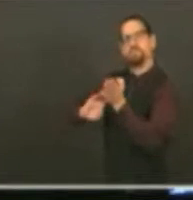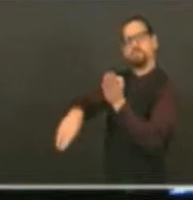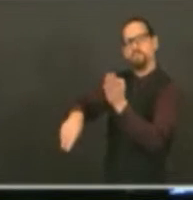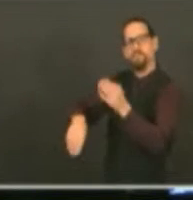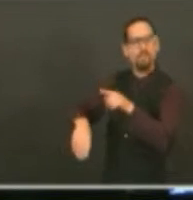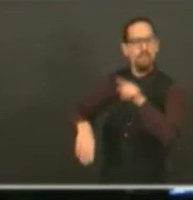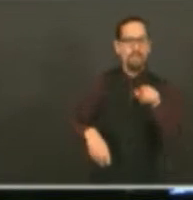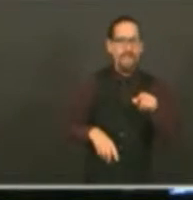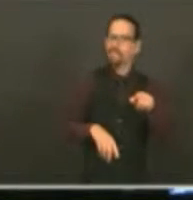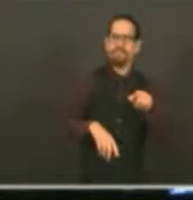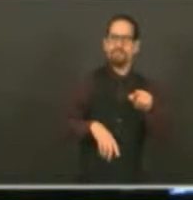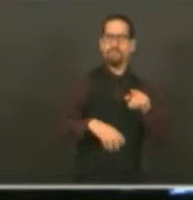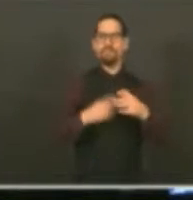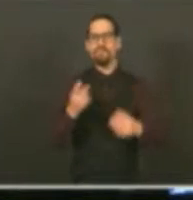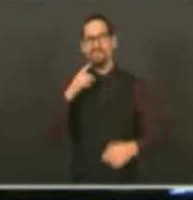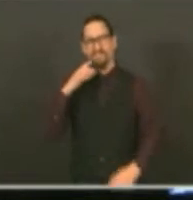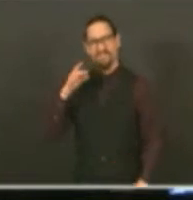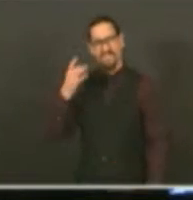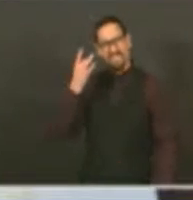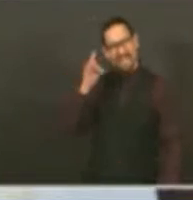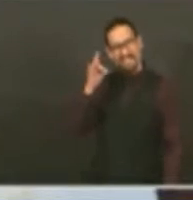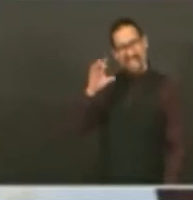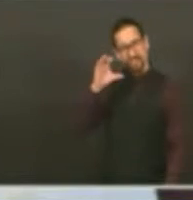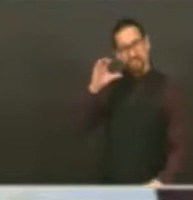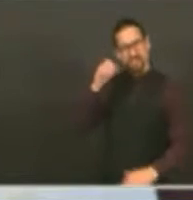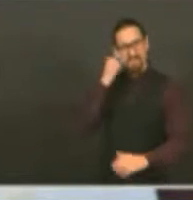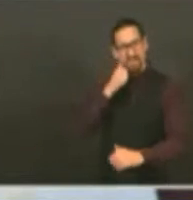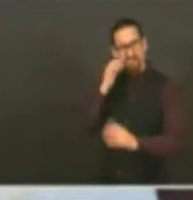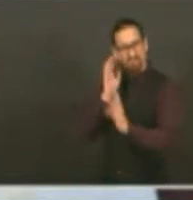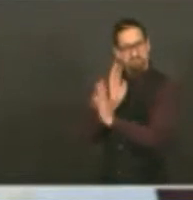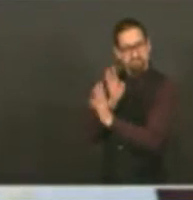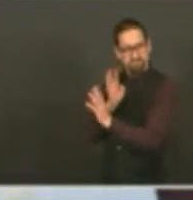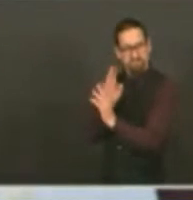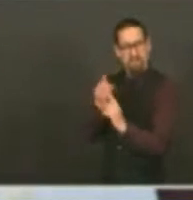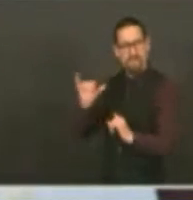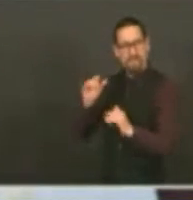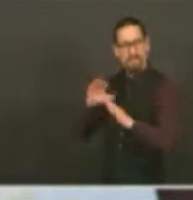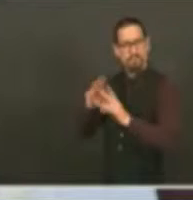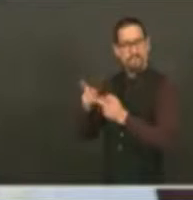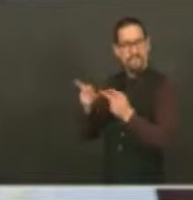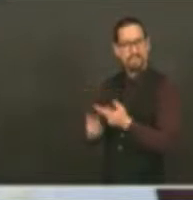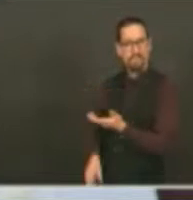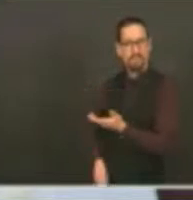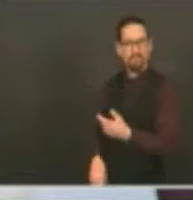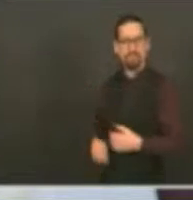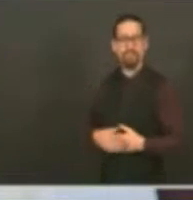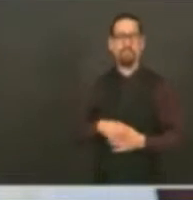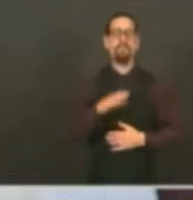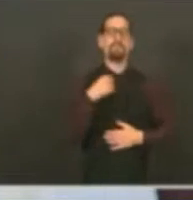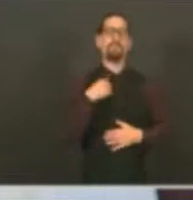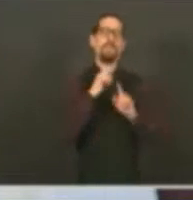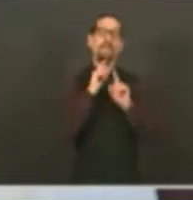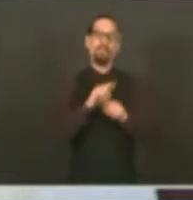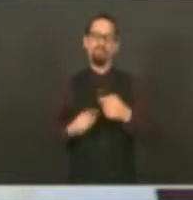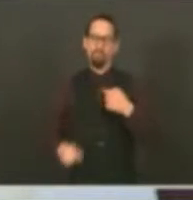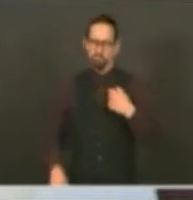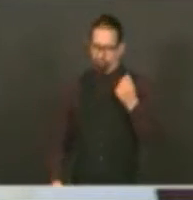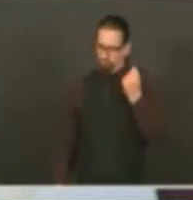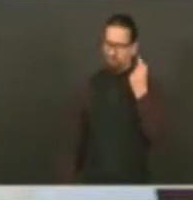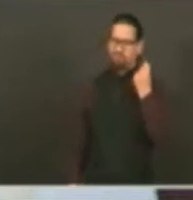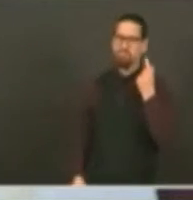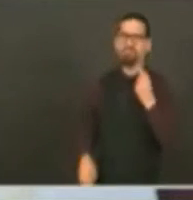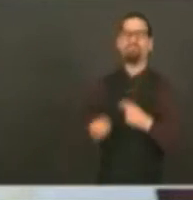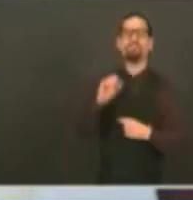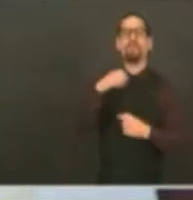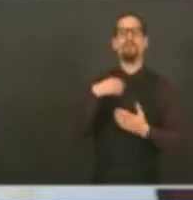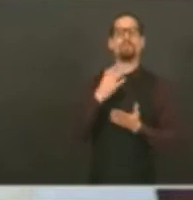people who use this facility. Yeah, it's certainly something that we understand. We made the exception for those that use it for therapeutic